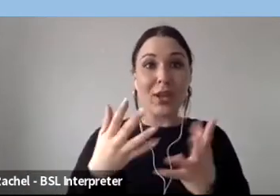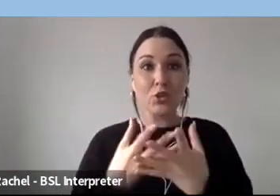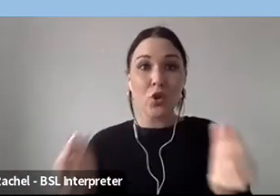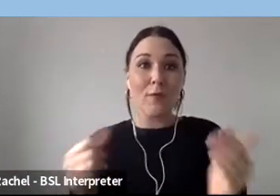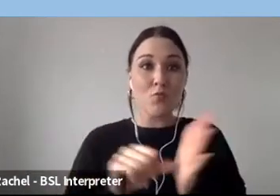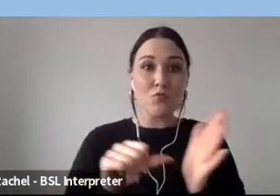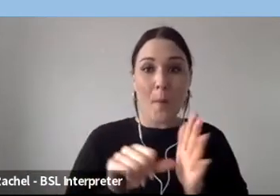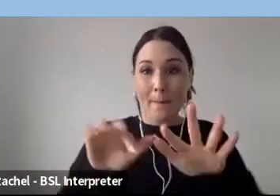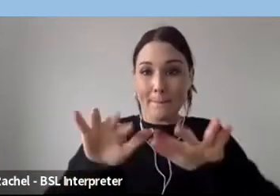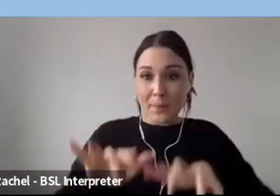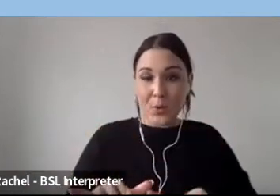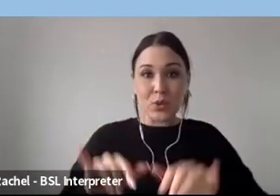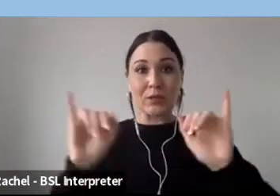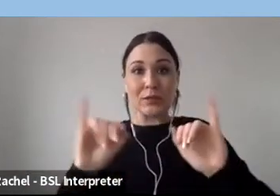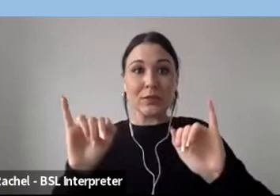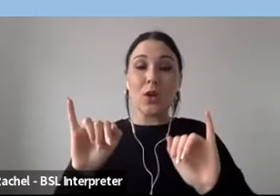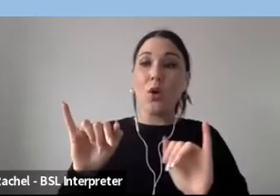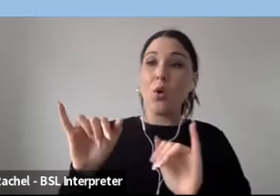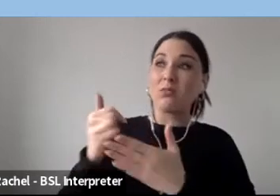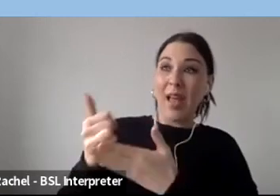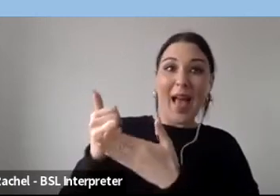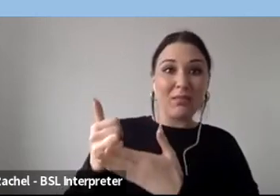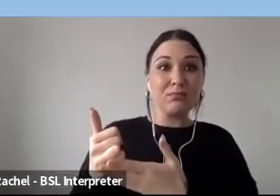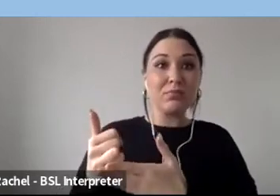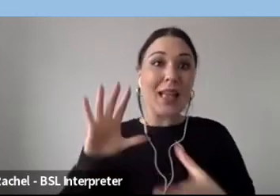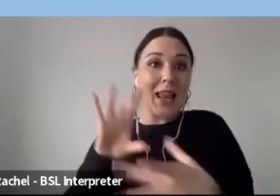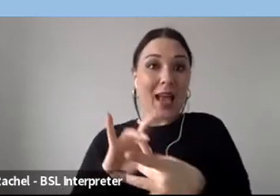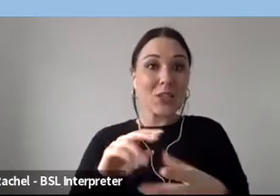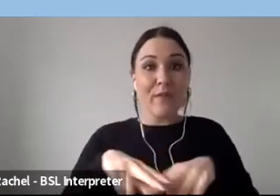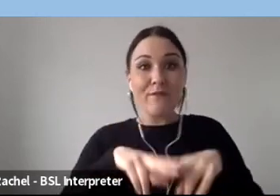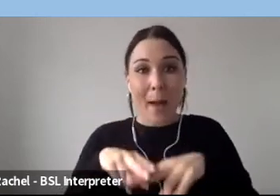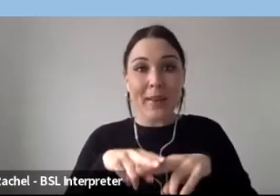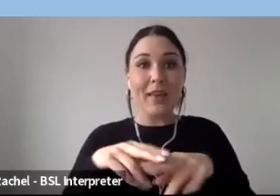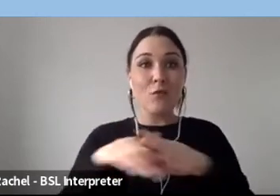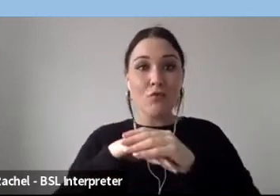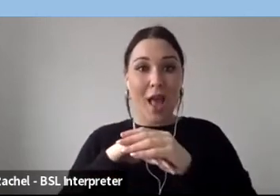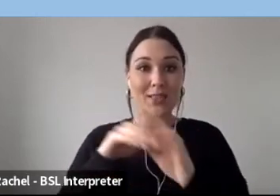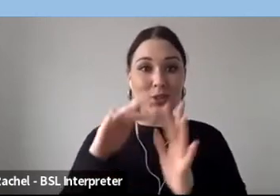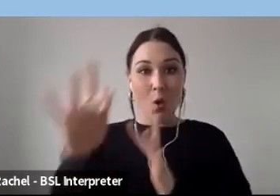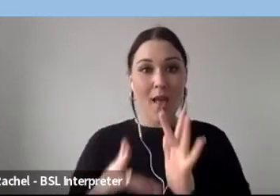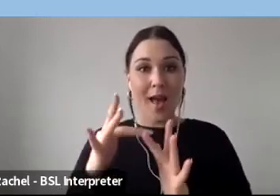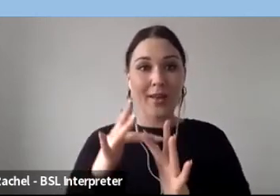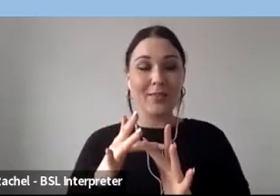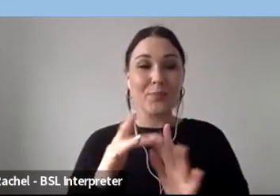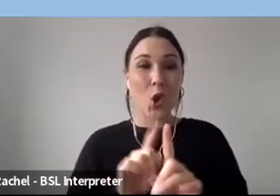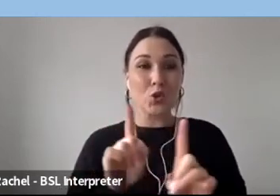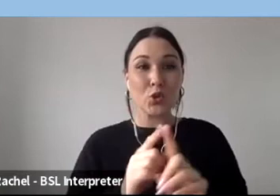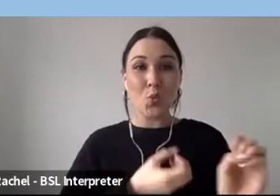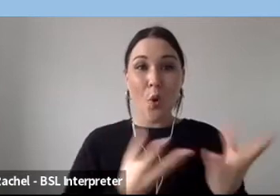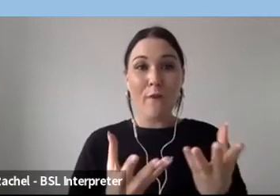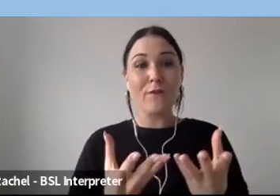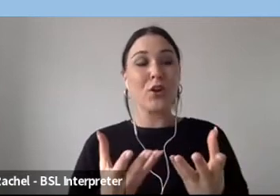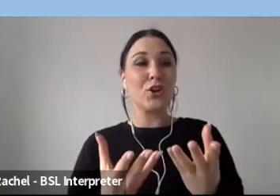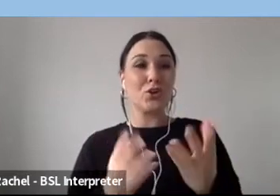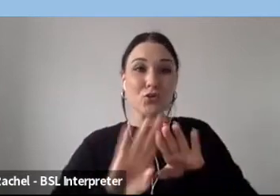somebody to connect with family and friends online. And then we also offer training opportunities and social events